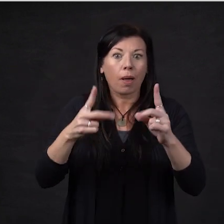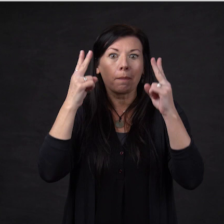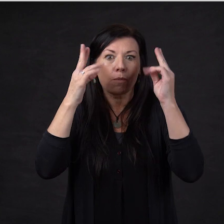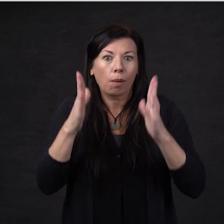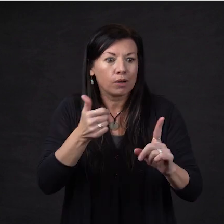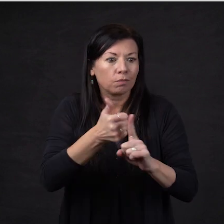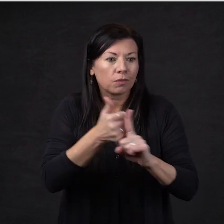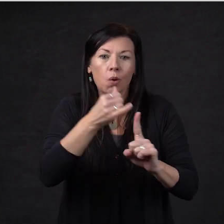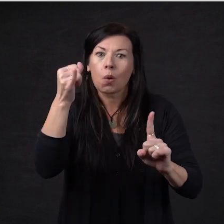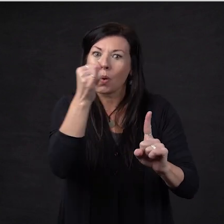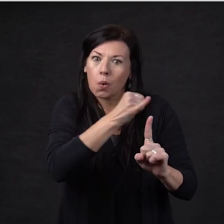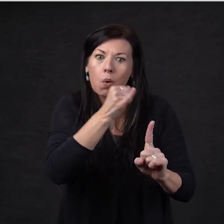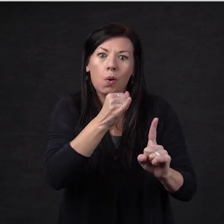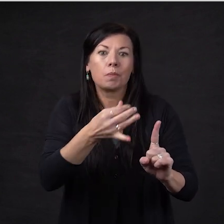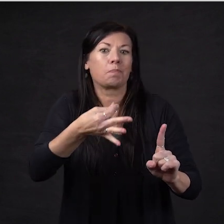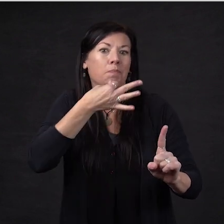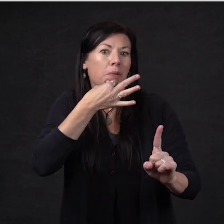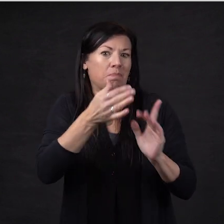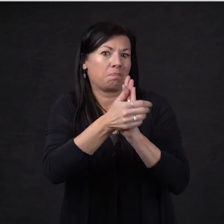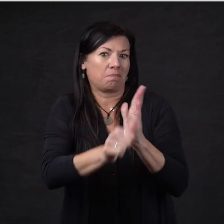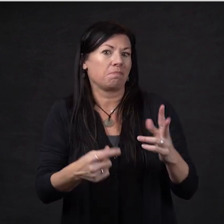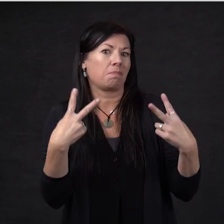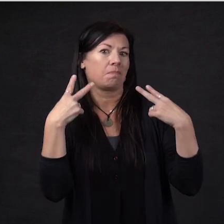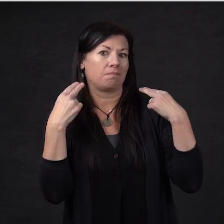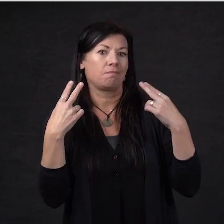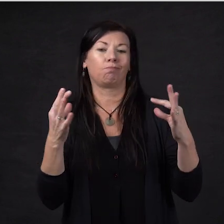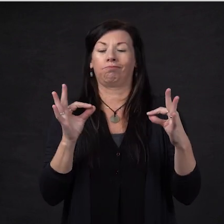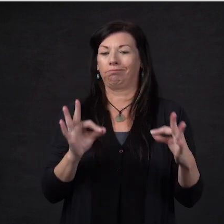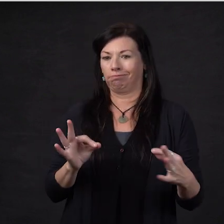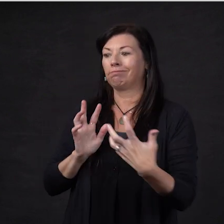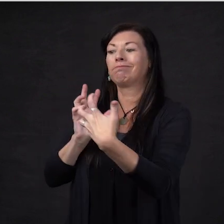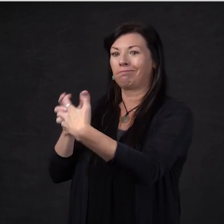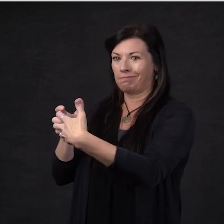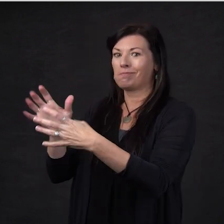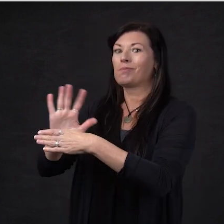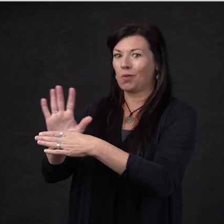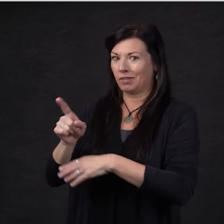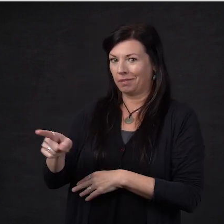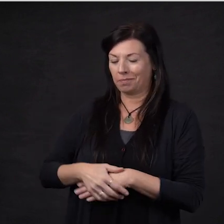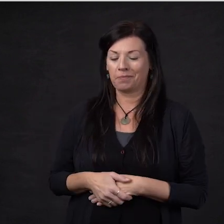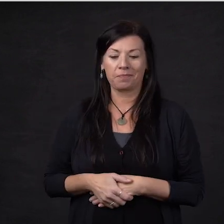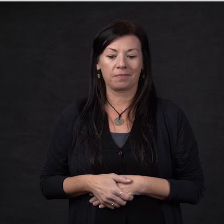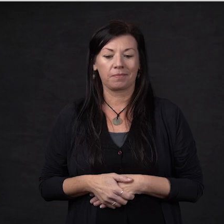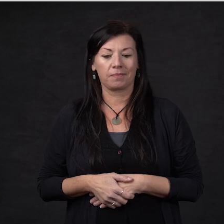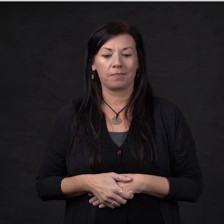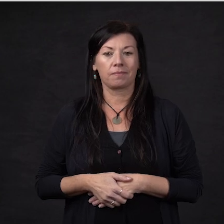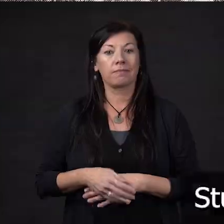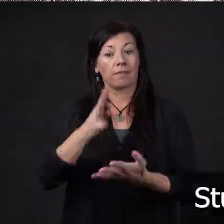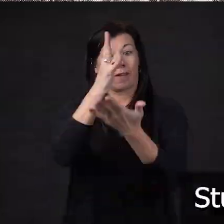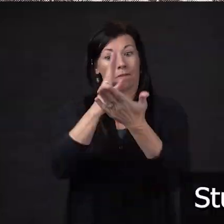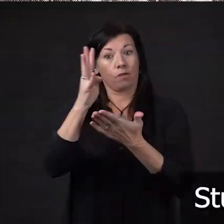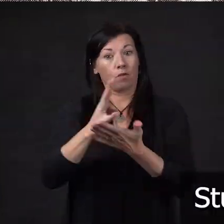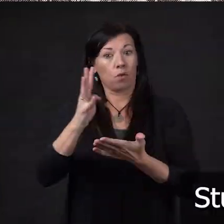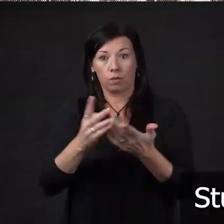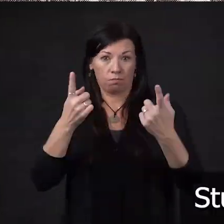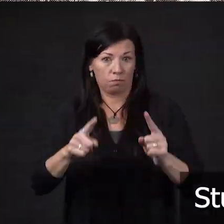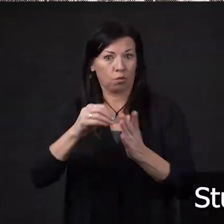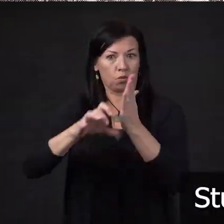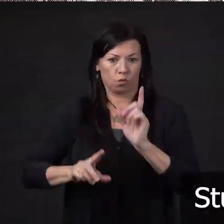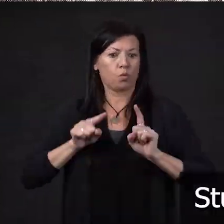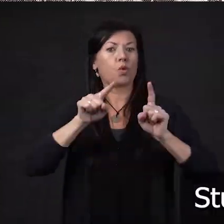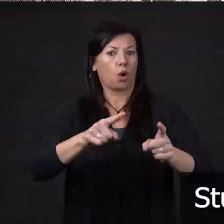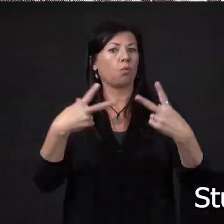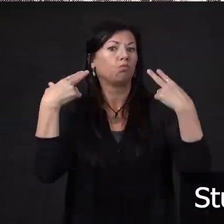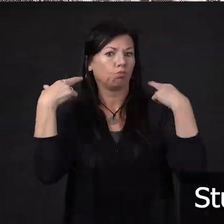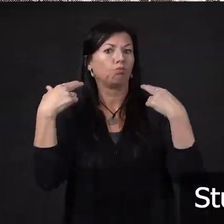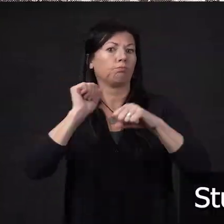to the efficient efforts of the barbers, who really were bobbers, it was cut right. Photo, a large group of younger students. Students were scheduled for a haircut